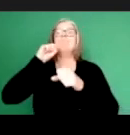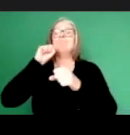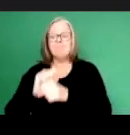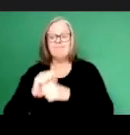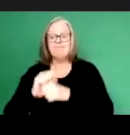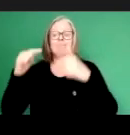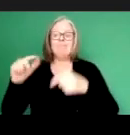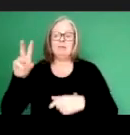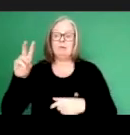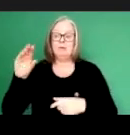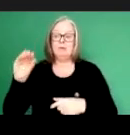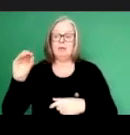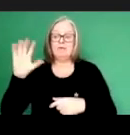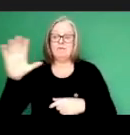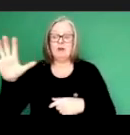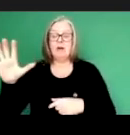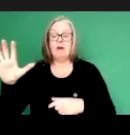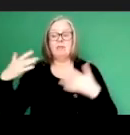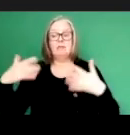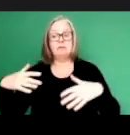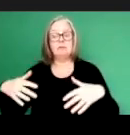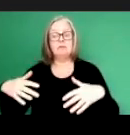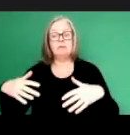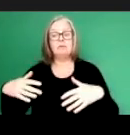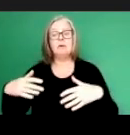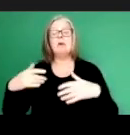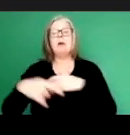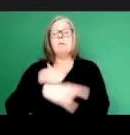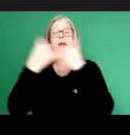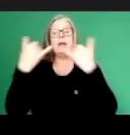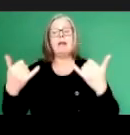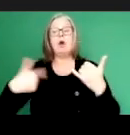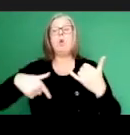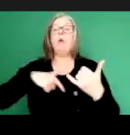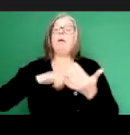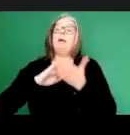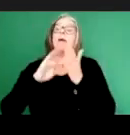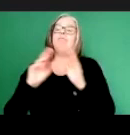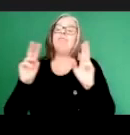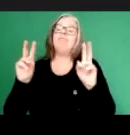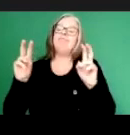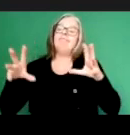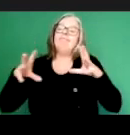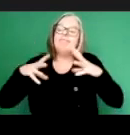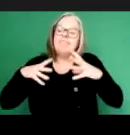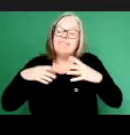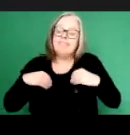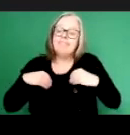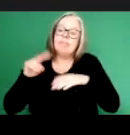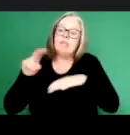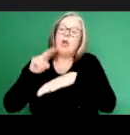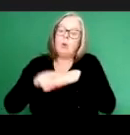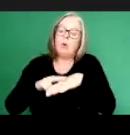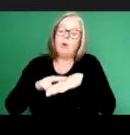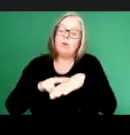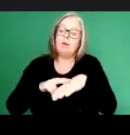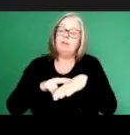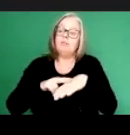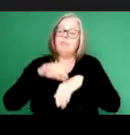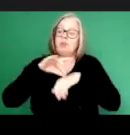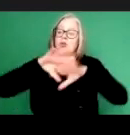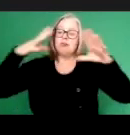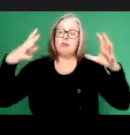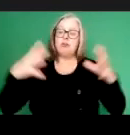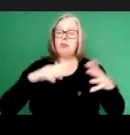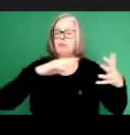I think we have accepted, normalized, um, that there are, um, these kind of catastrophic, um, hurricane,